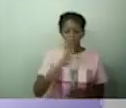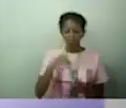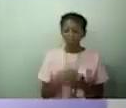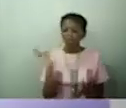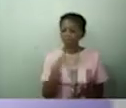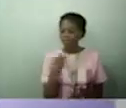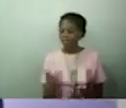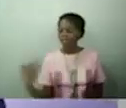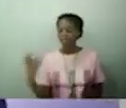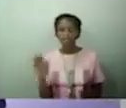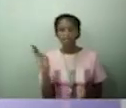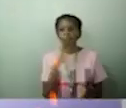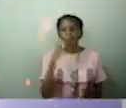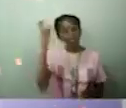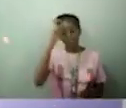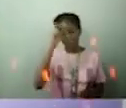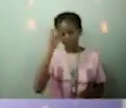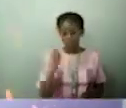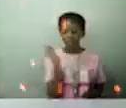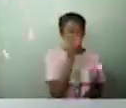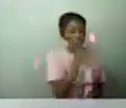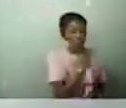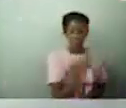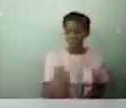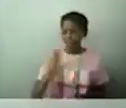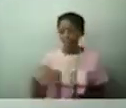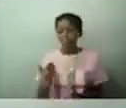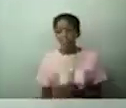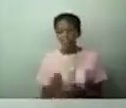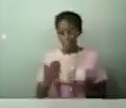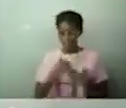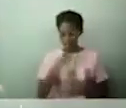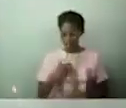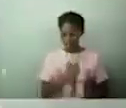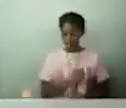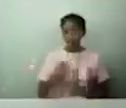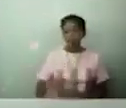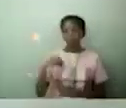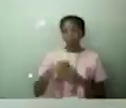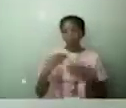things, all the bad this, all the bad this, all the bad this, all the bad. She carries demonic power.